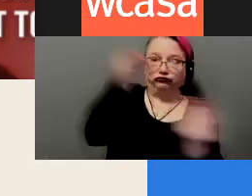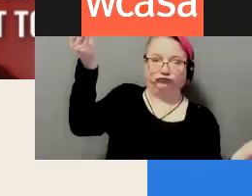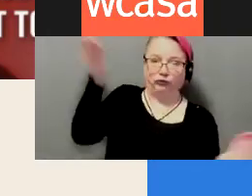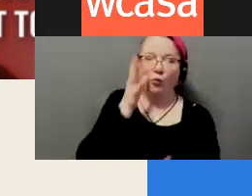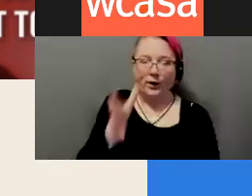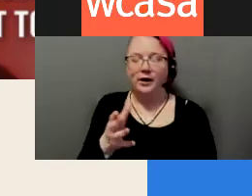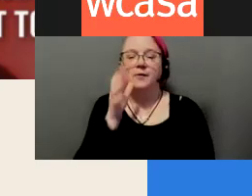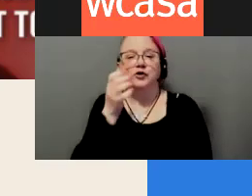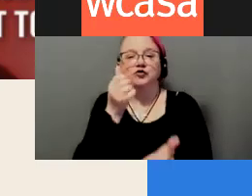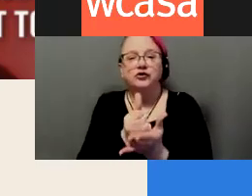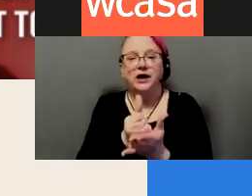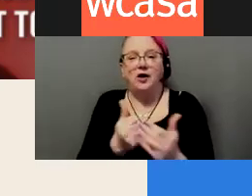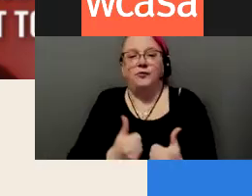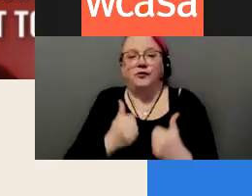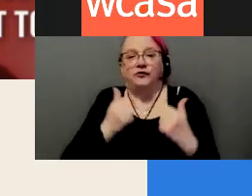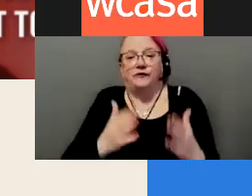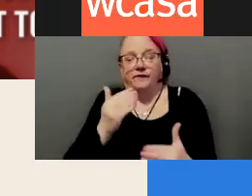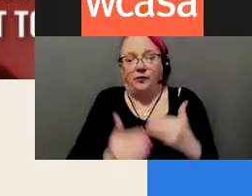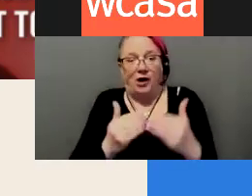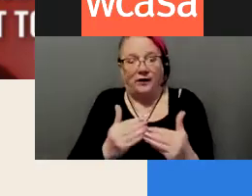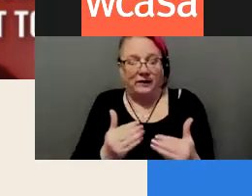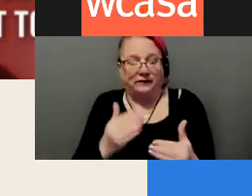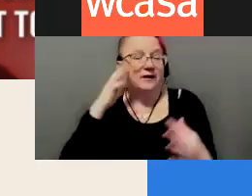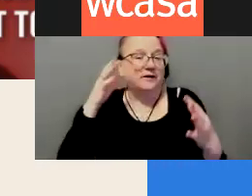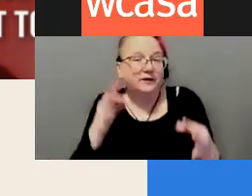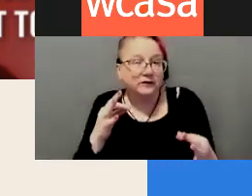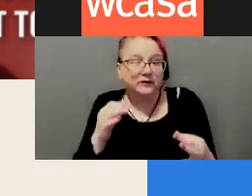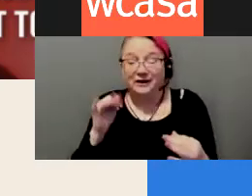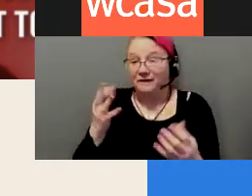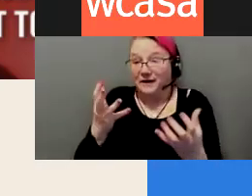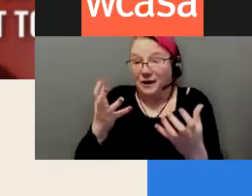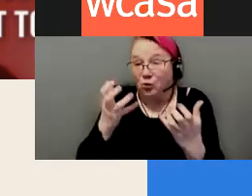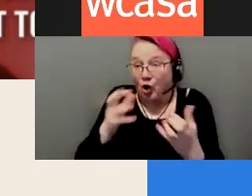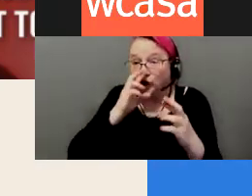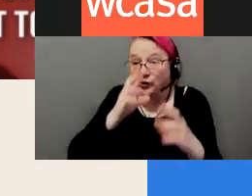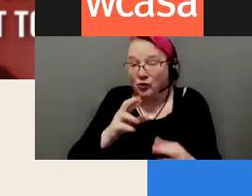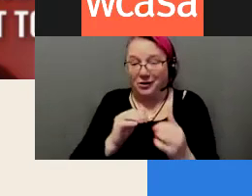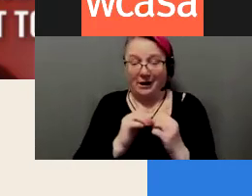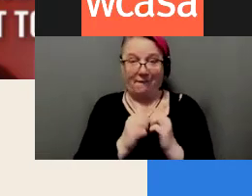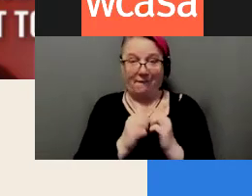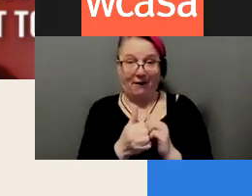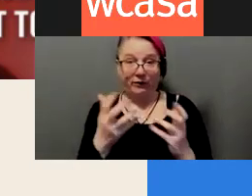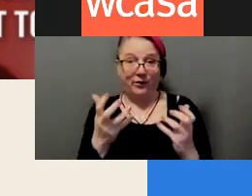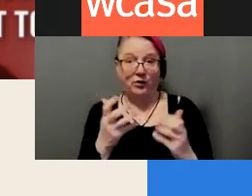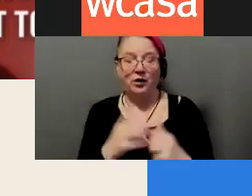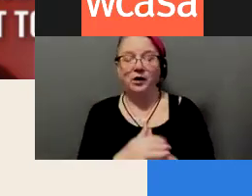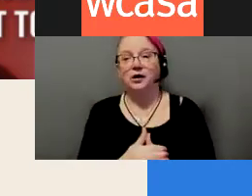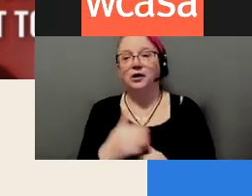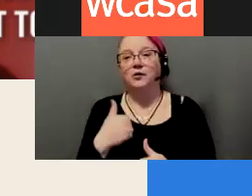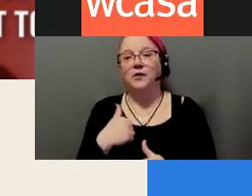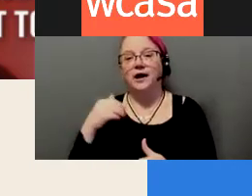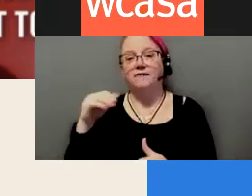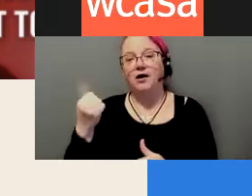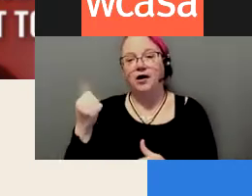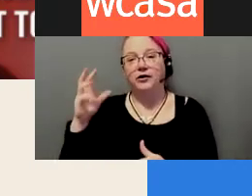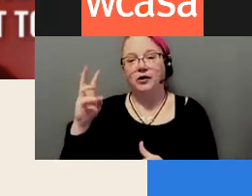should help the survivor process the decision about whether or not they want to report and how they might want to do so. We have other WCASA resources and